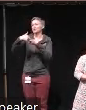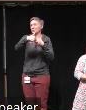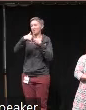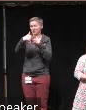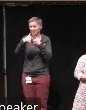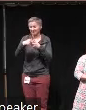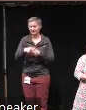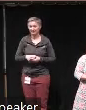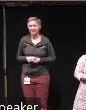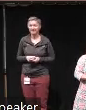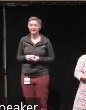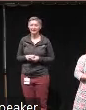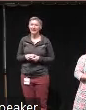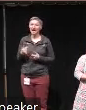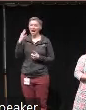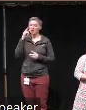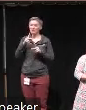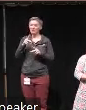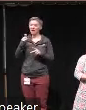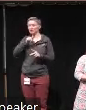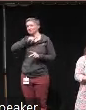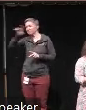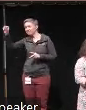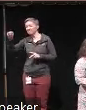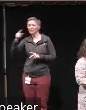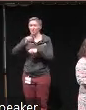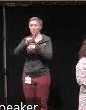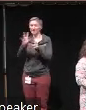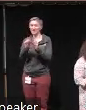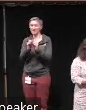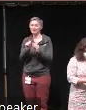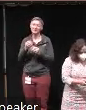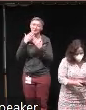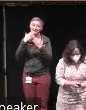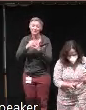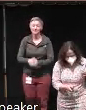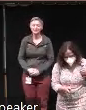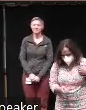o'clock meetings to get to as well, and we'll see you here next week. Thank you again, Dr. Lee.